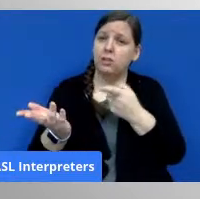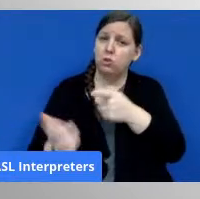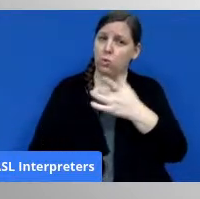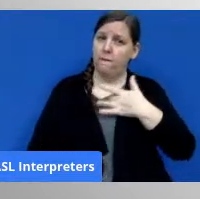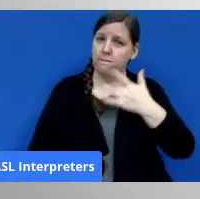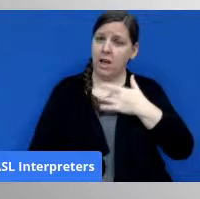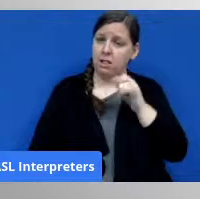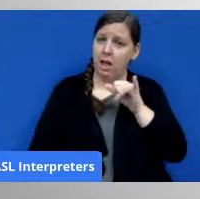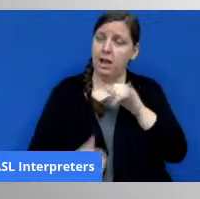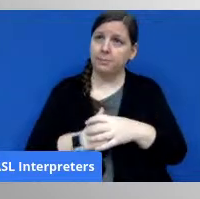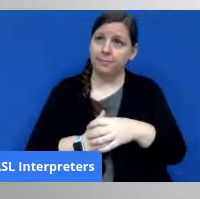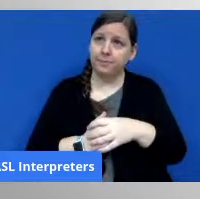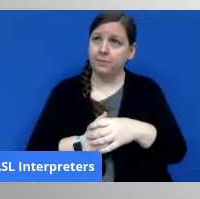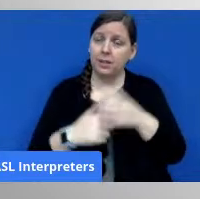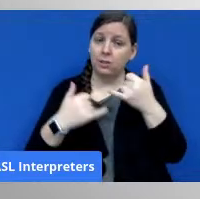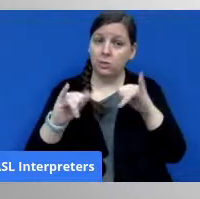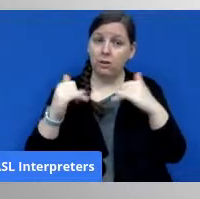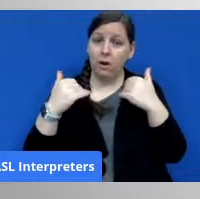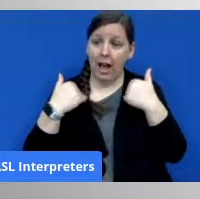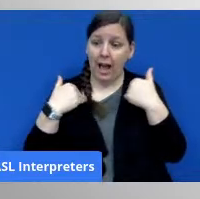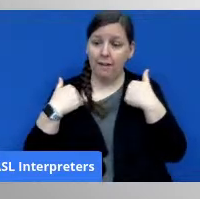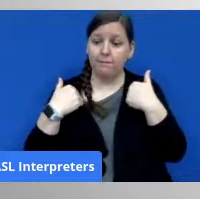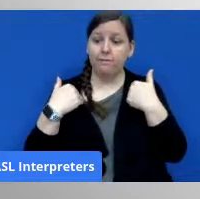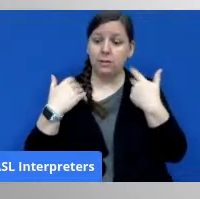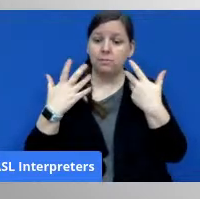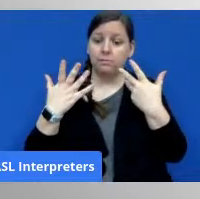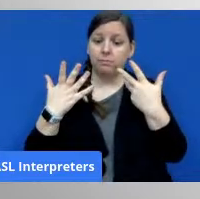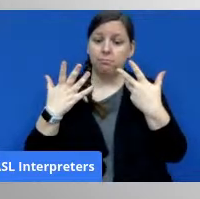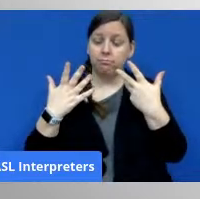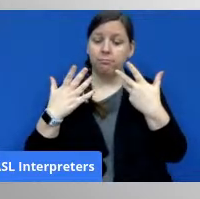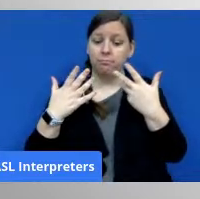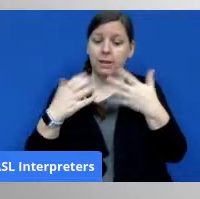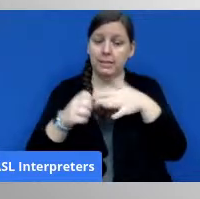like, for instance, when you're talking about the East Athens